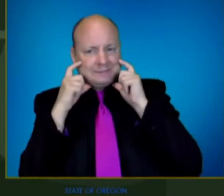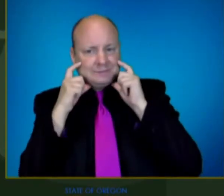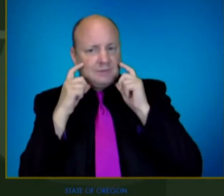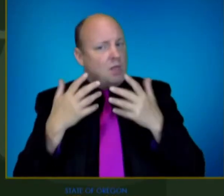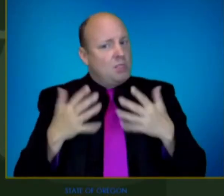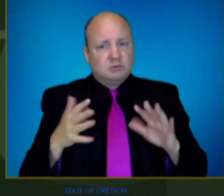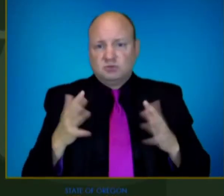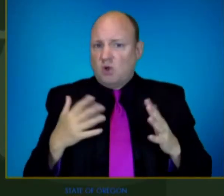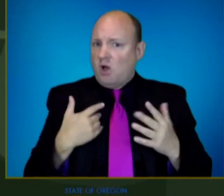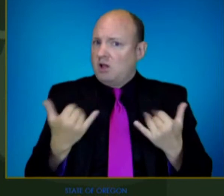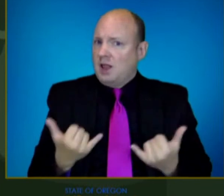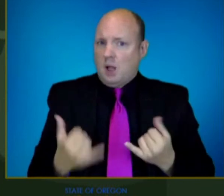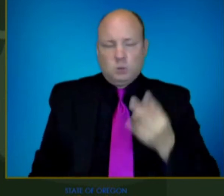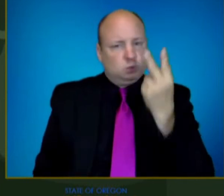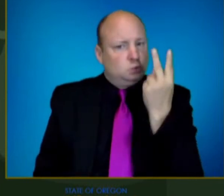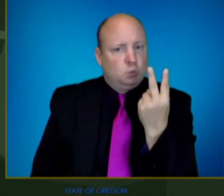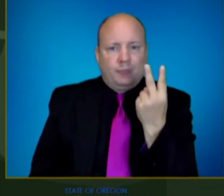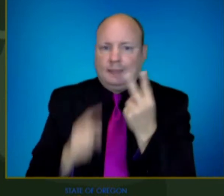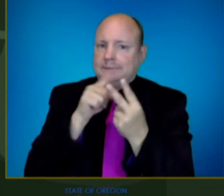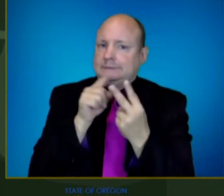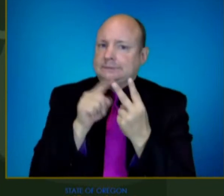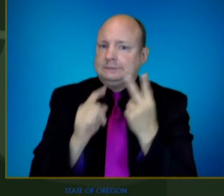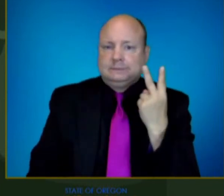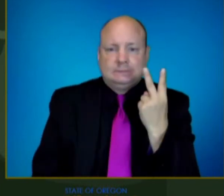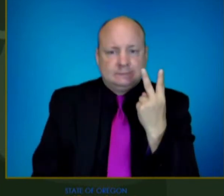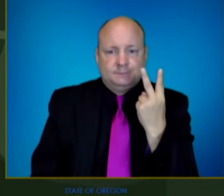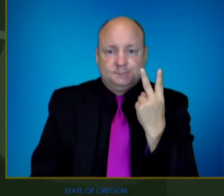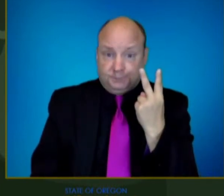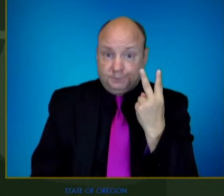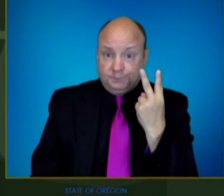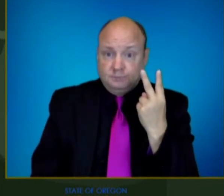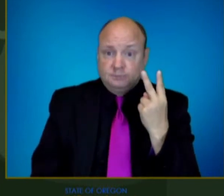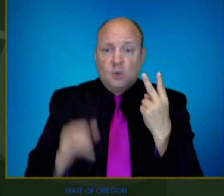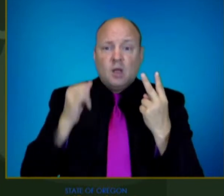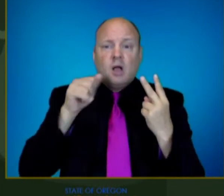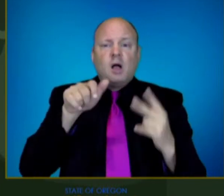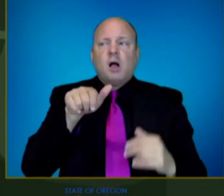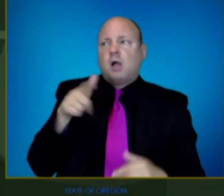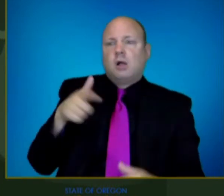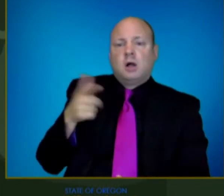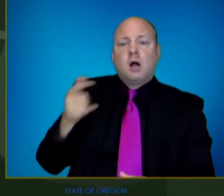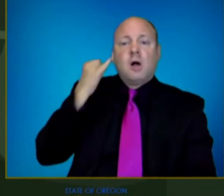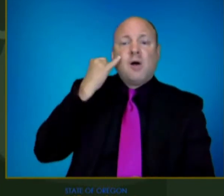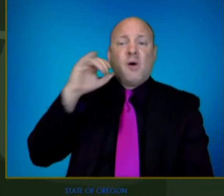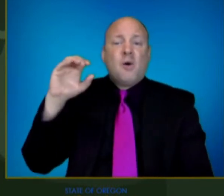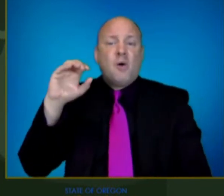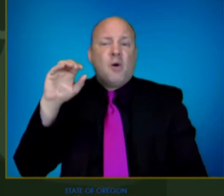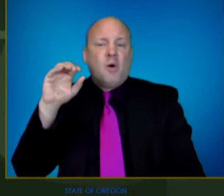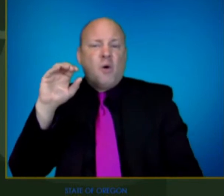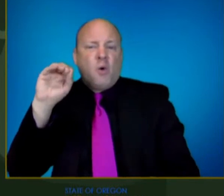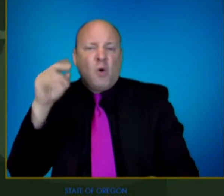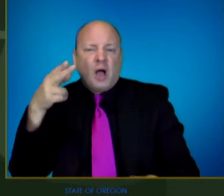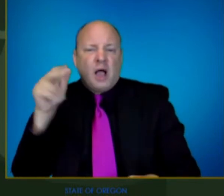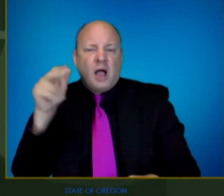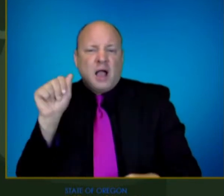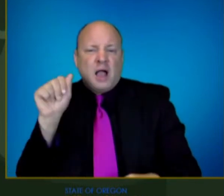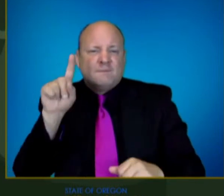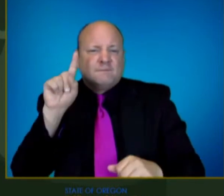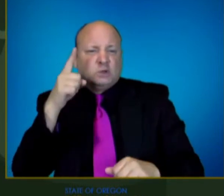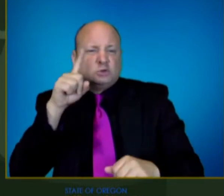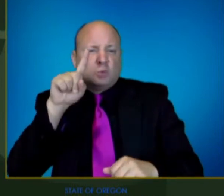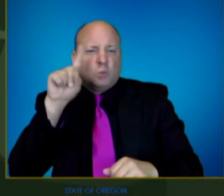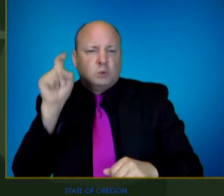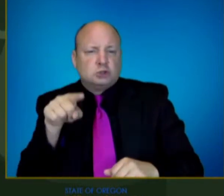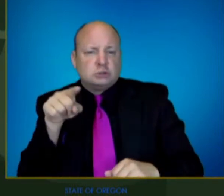point in time. In terms of your first question, I'll turn it over to the Oregon Health Authority, Director Allen and Dr.